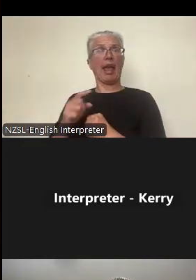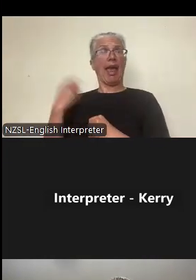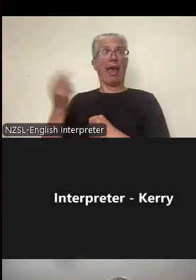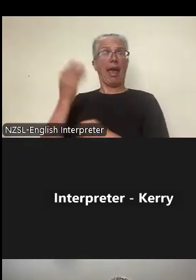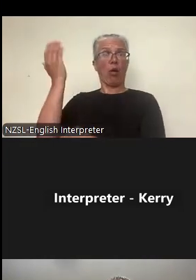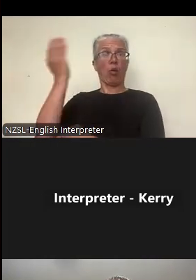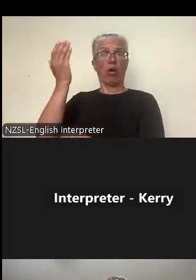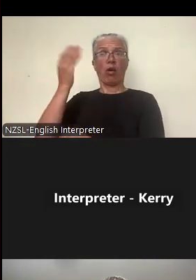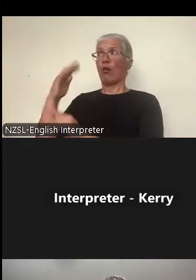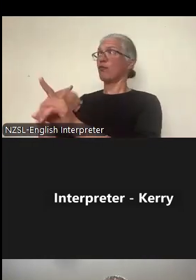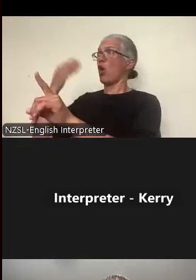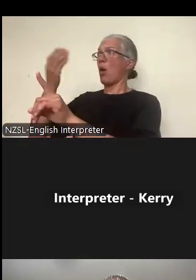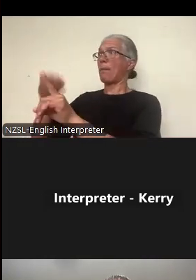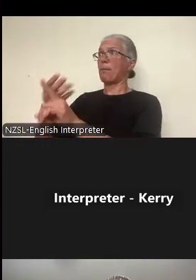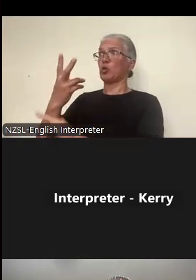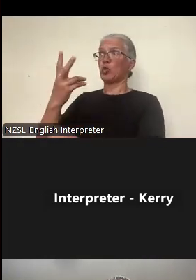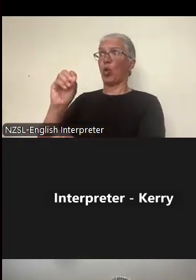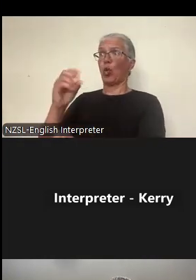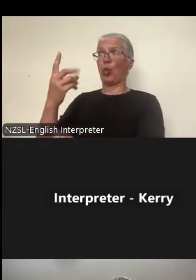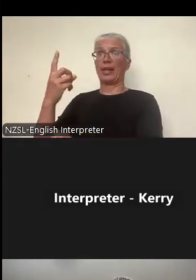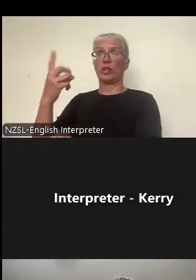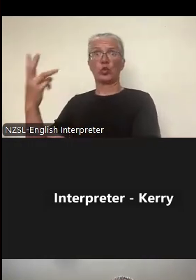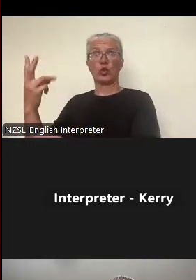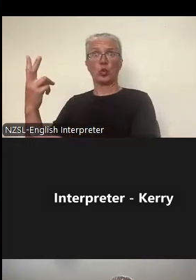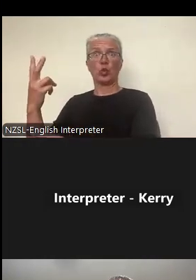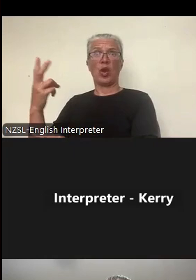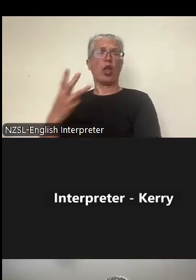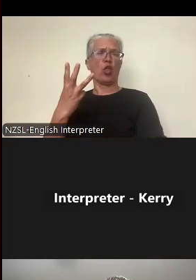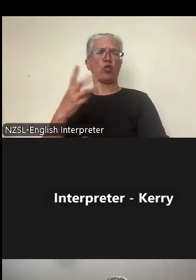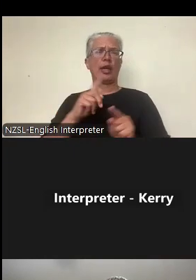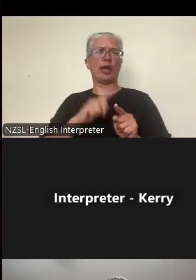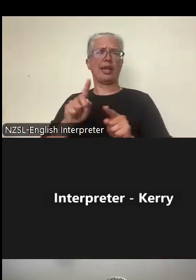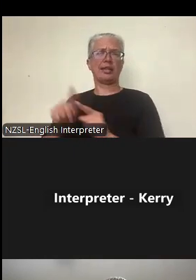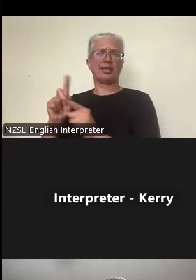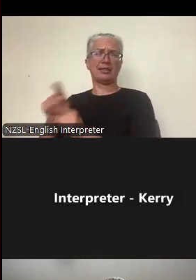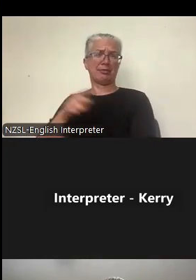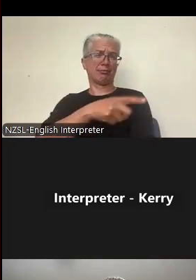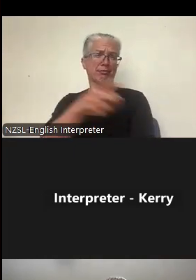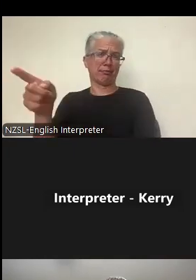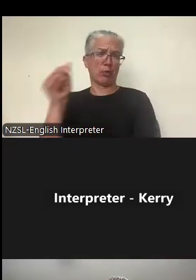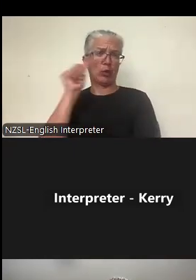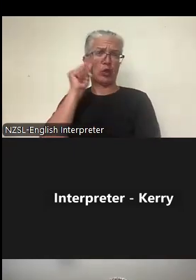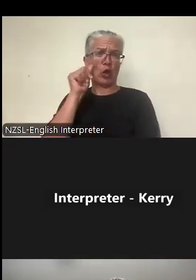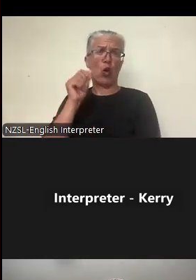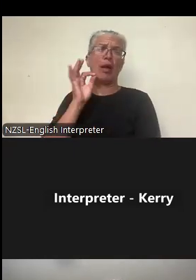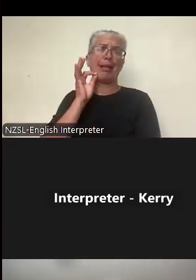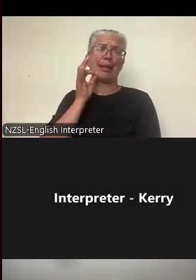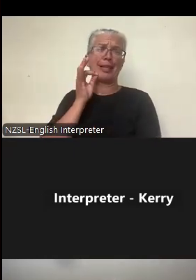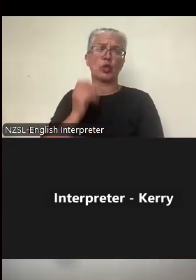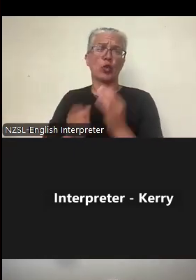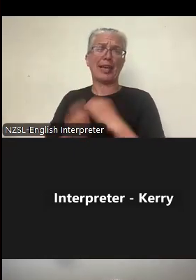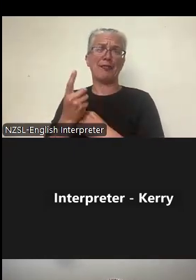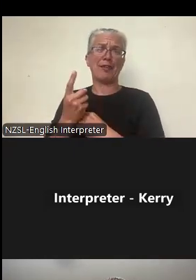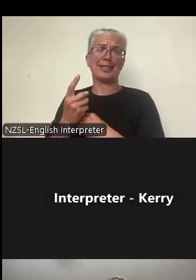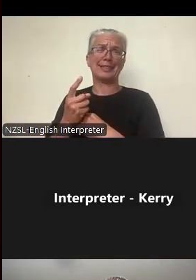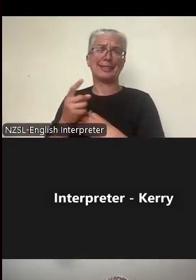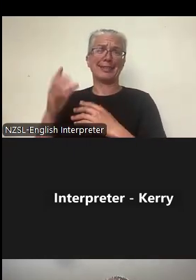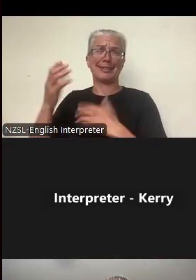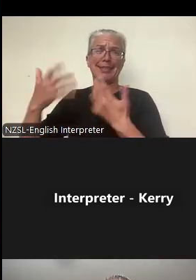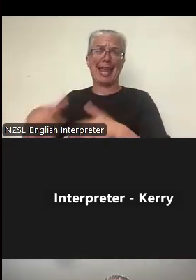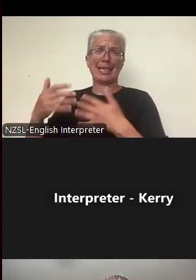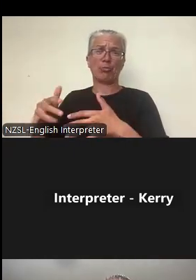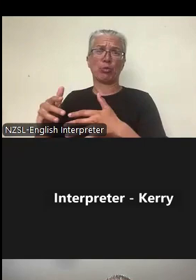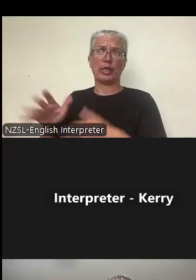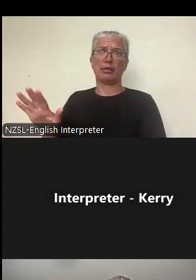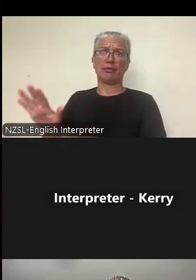kura since 2012. A little event in Canterbury, bit of a coincidence there. But that led to a lot